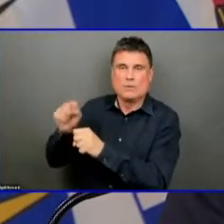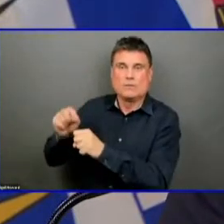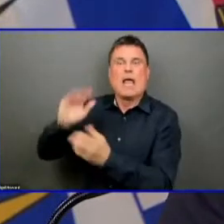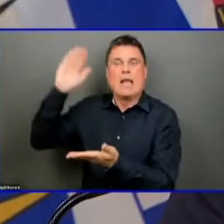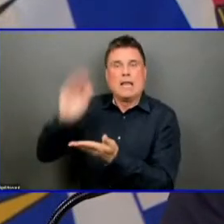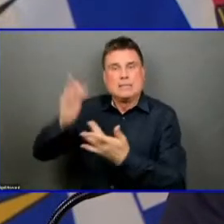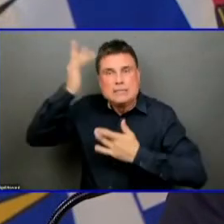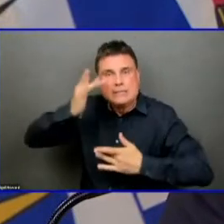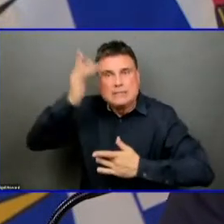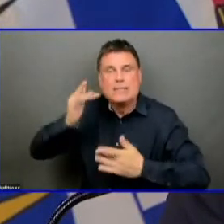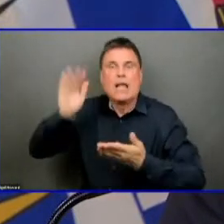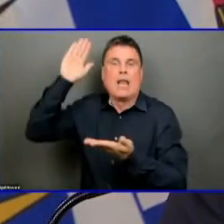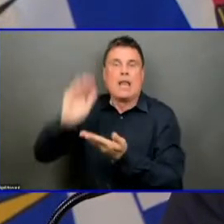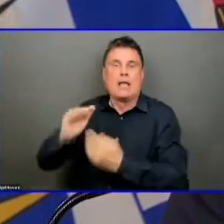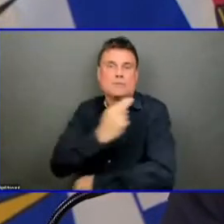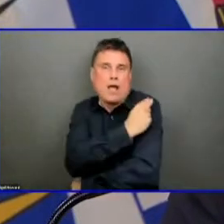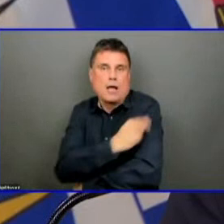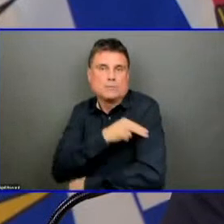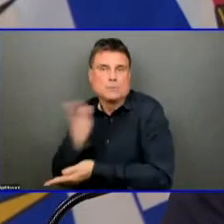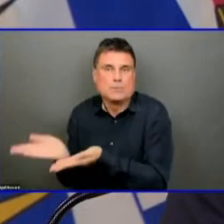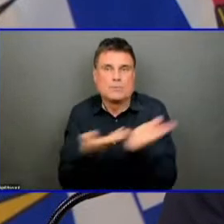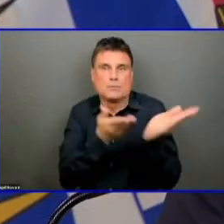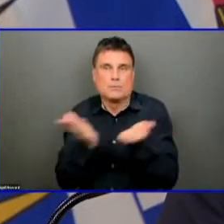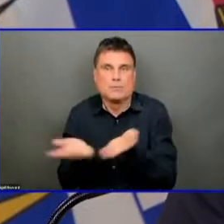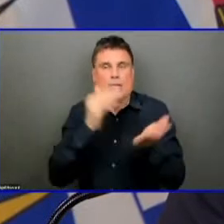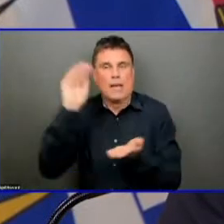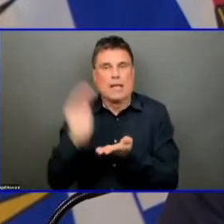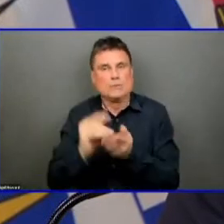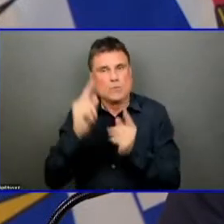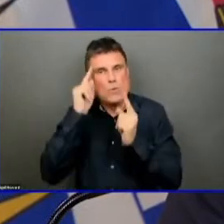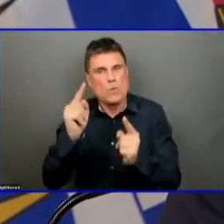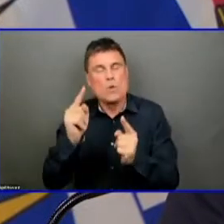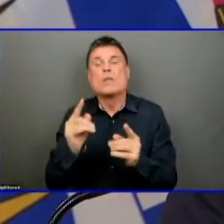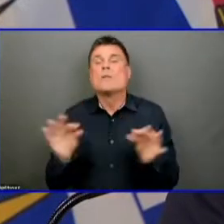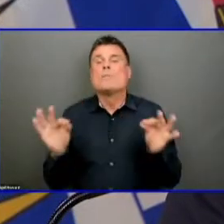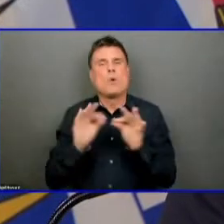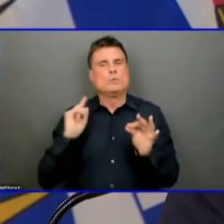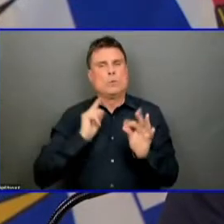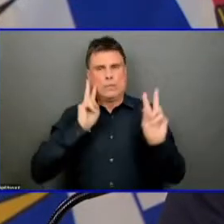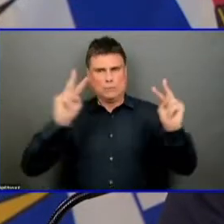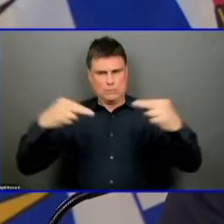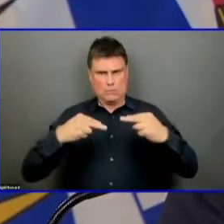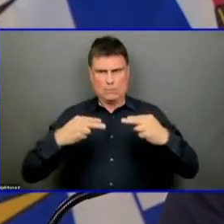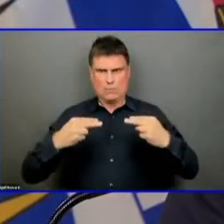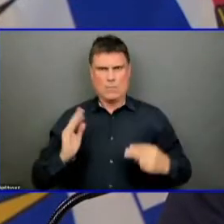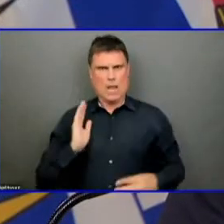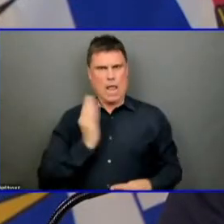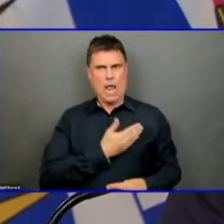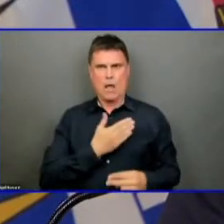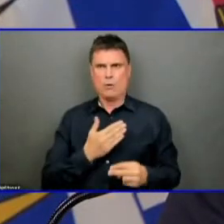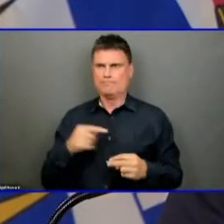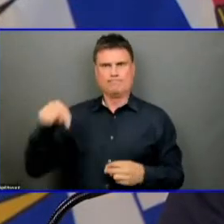what we have and our networks and our supports and our healthcare system here. Lisa, do you have a follow-up?